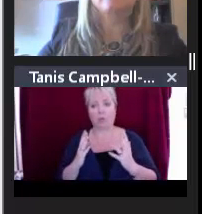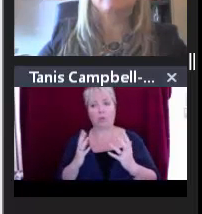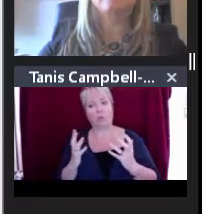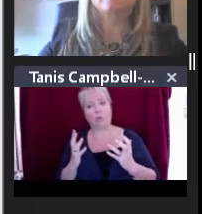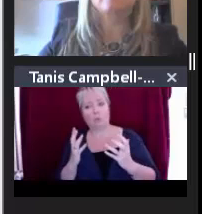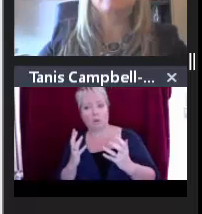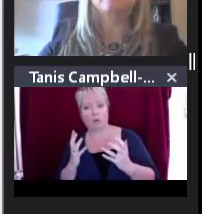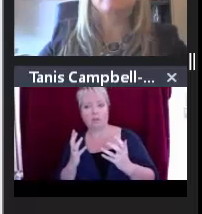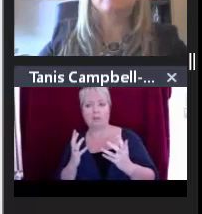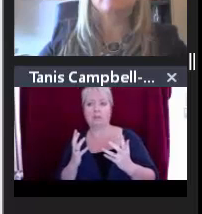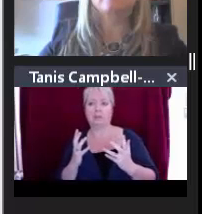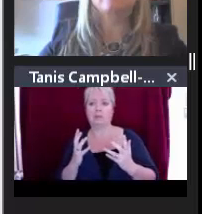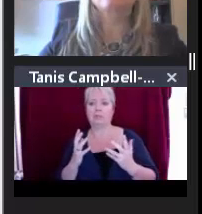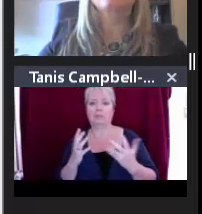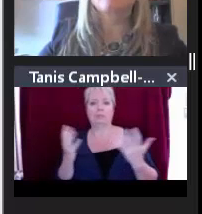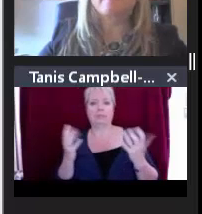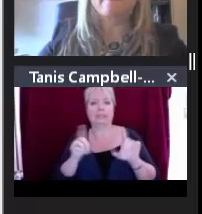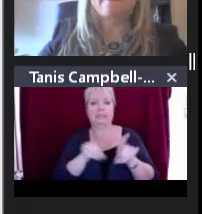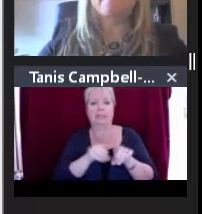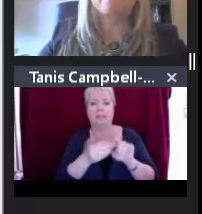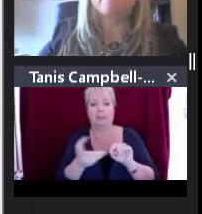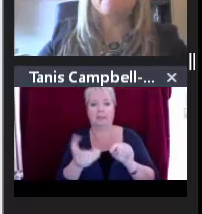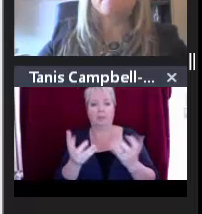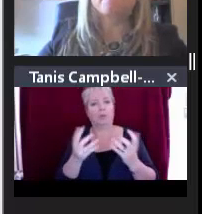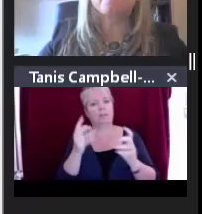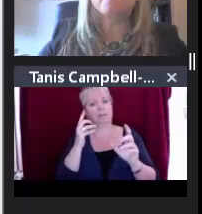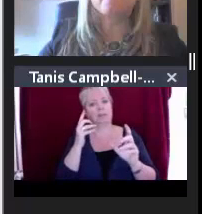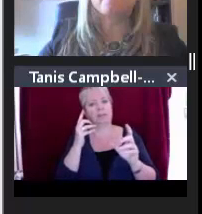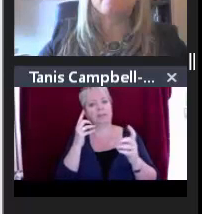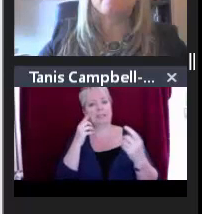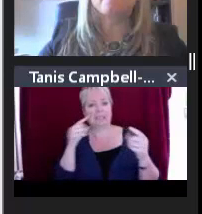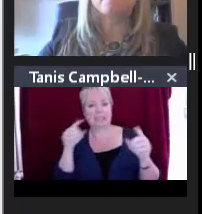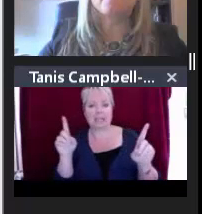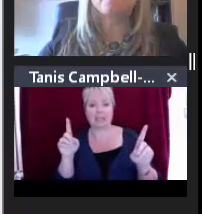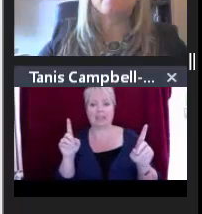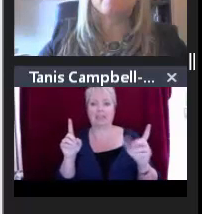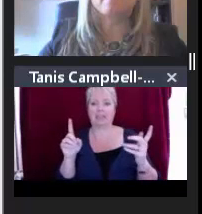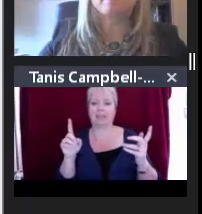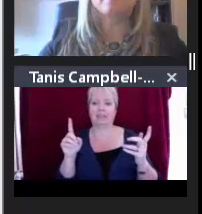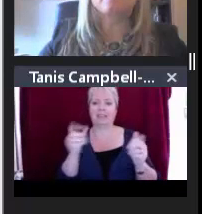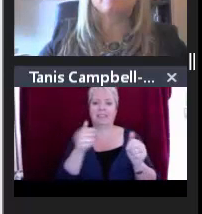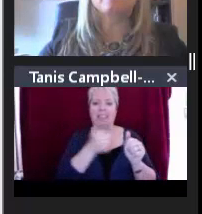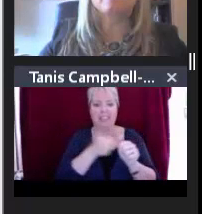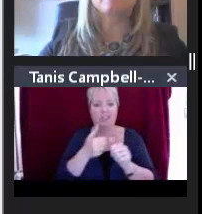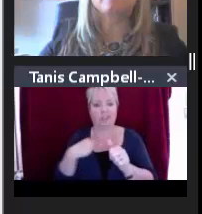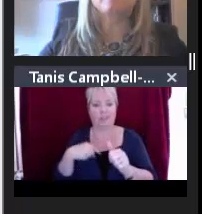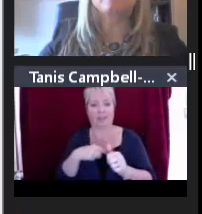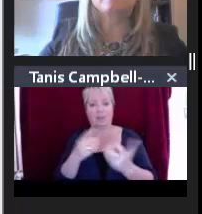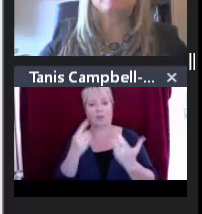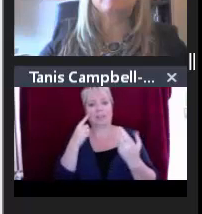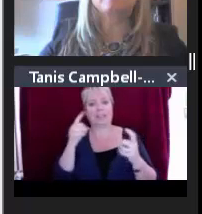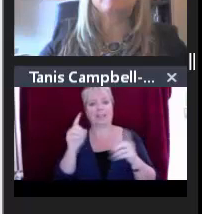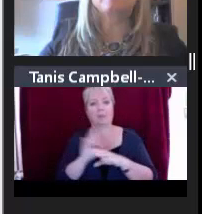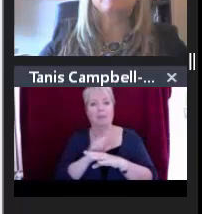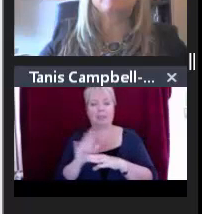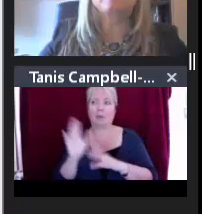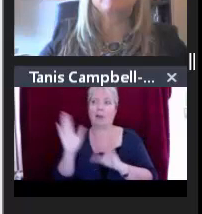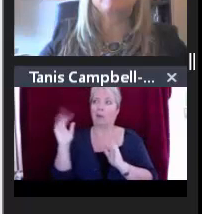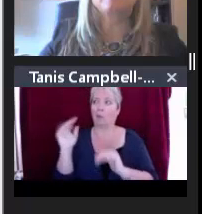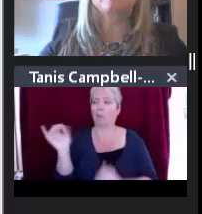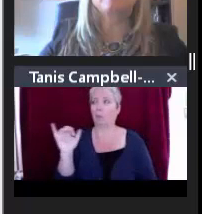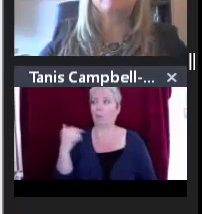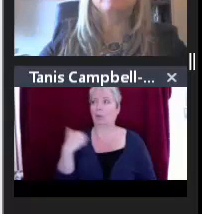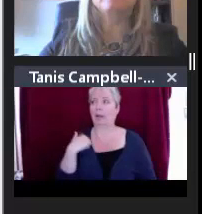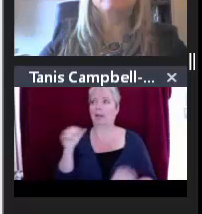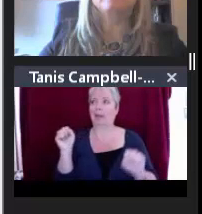of what we accomplish, and we want to have a successful business. I hope also that I will be able to